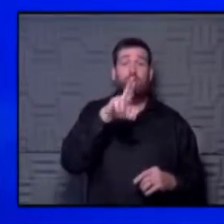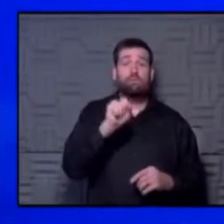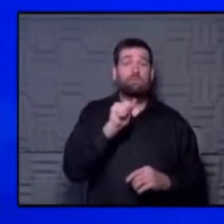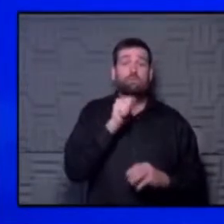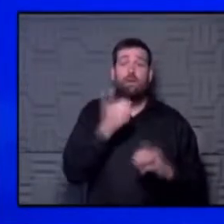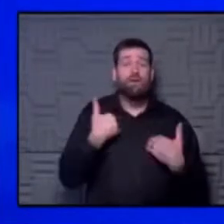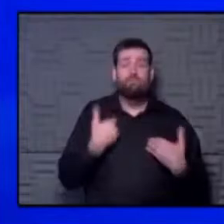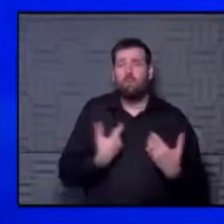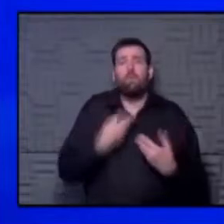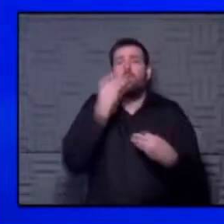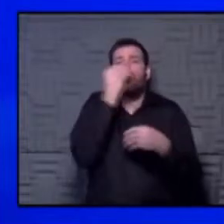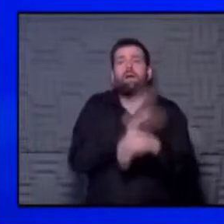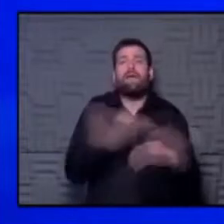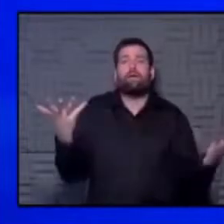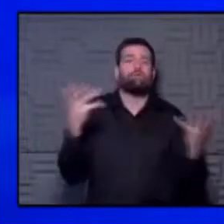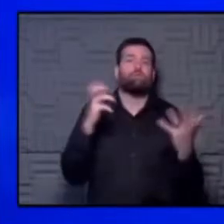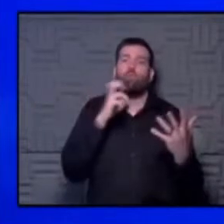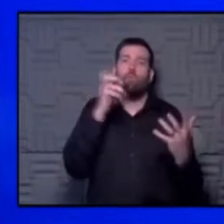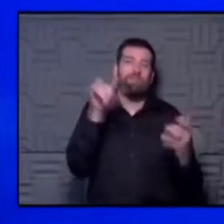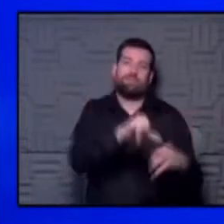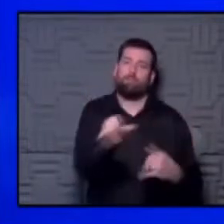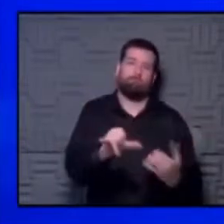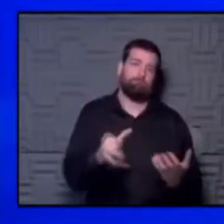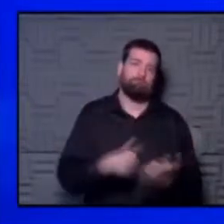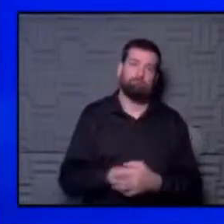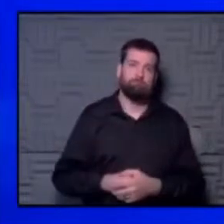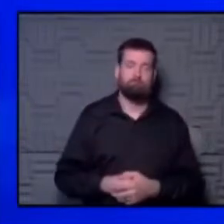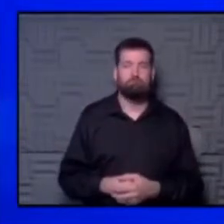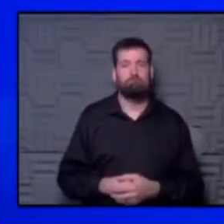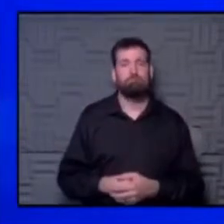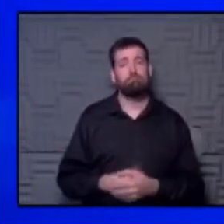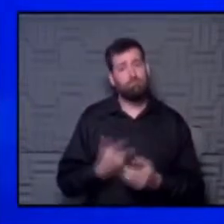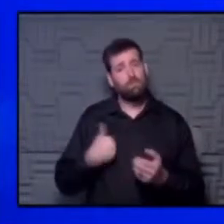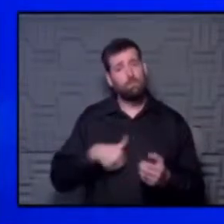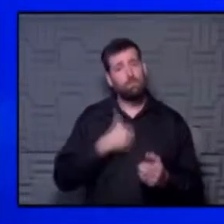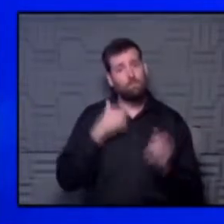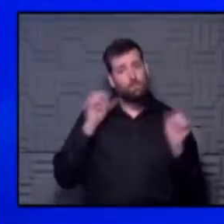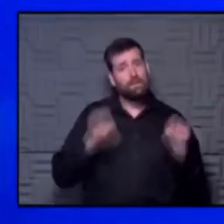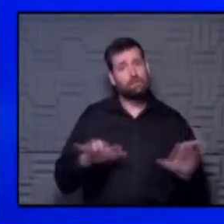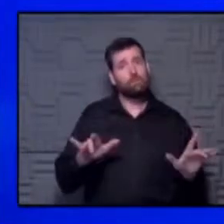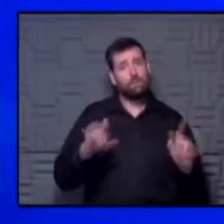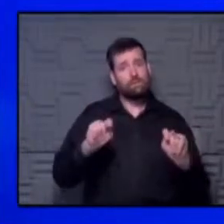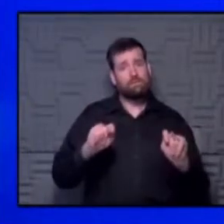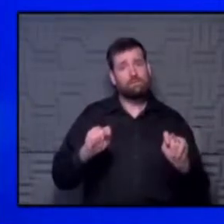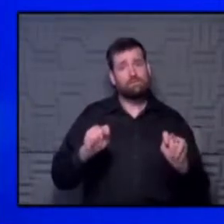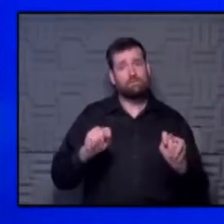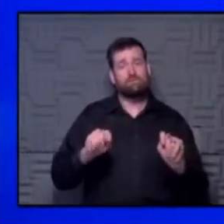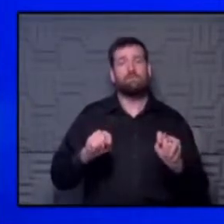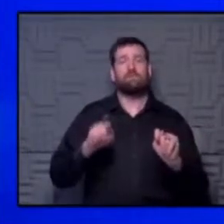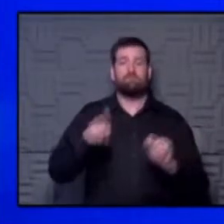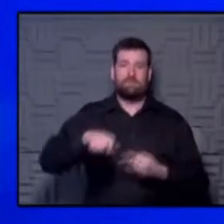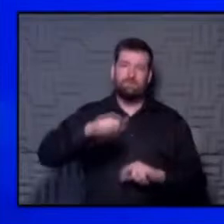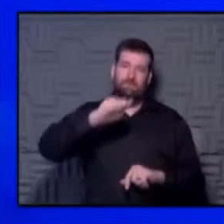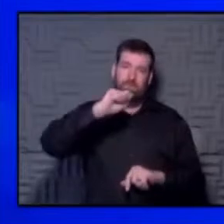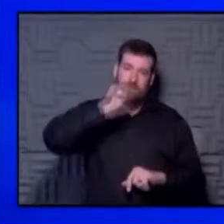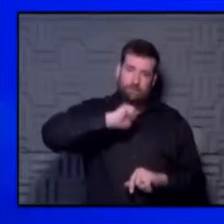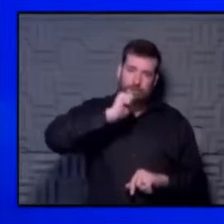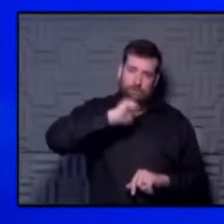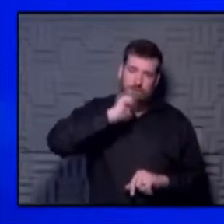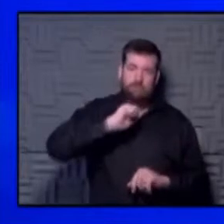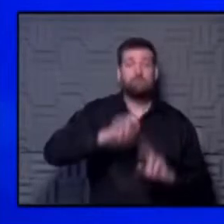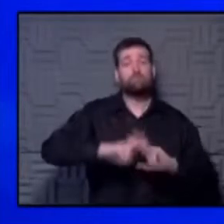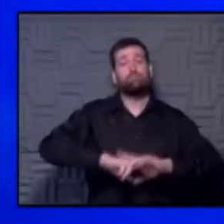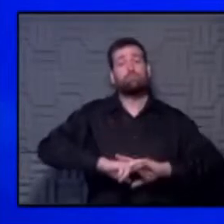cares? Because then it's not going to be the same virus. So we can do this. We just have to be patient and